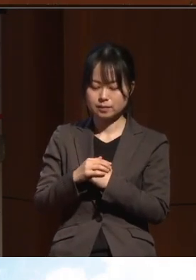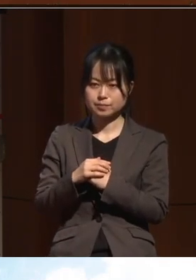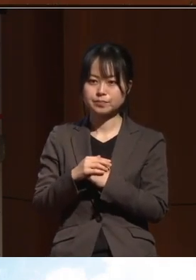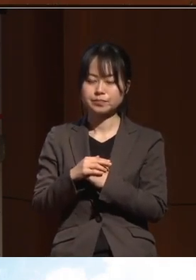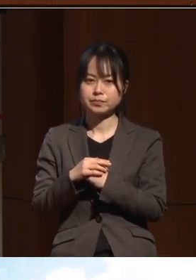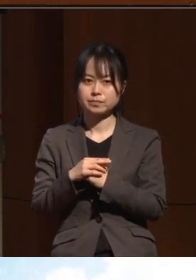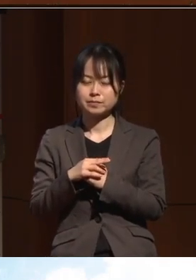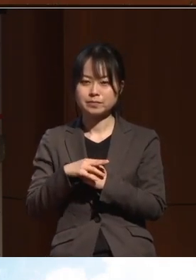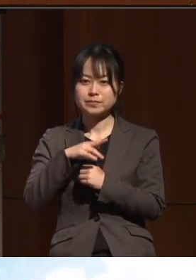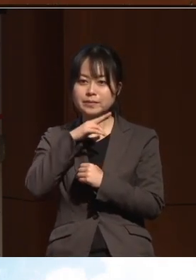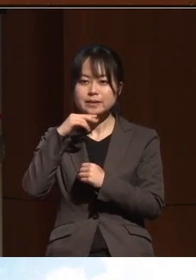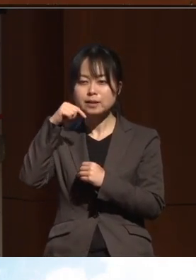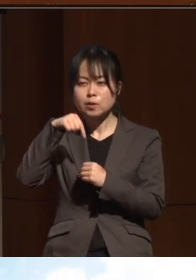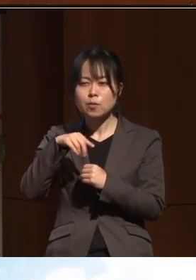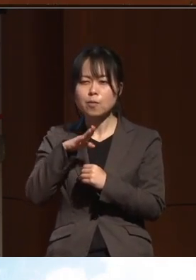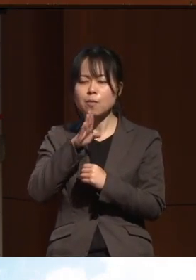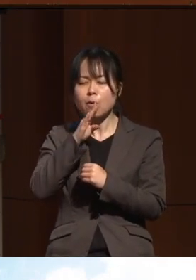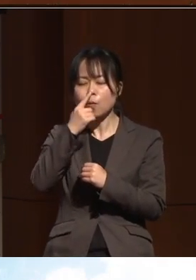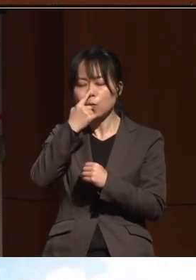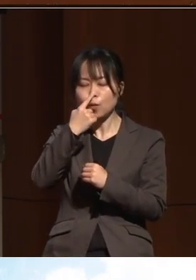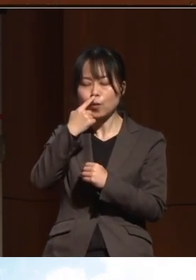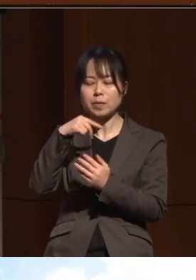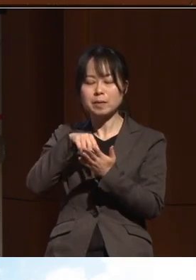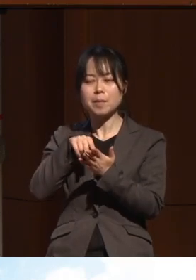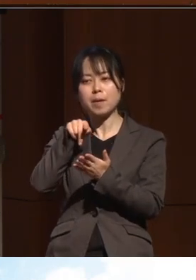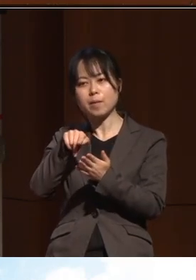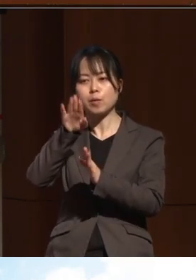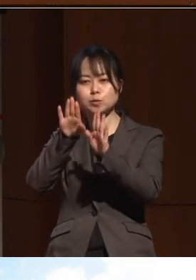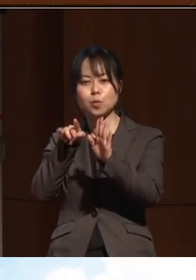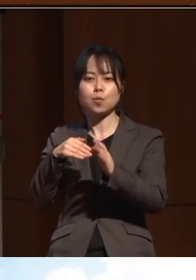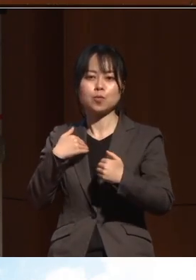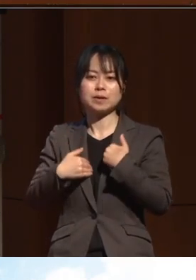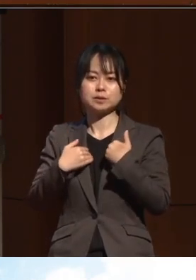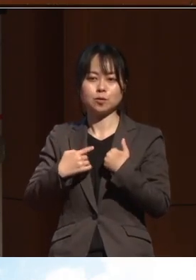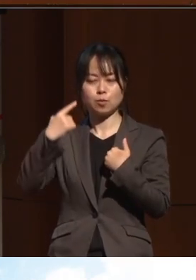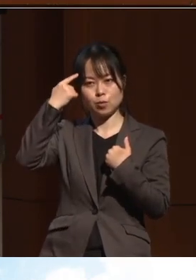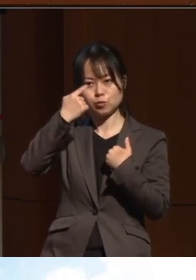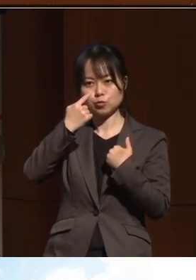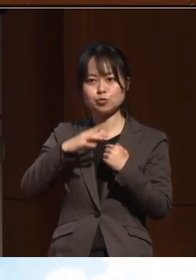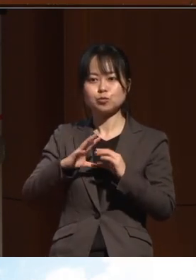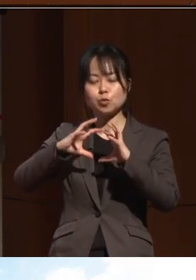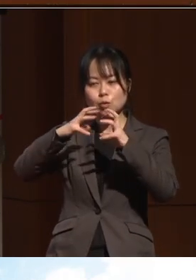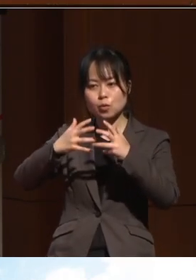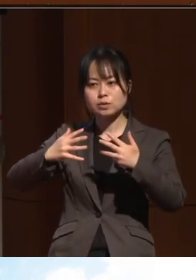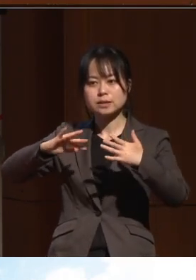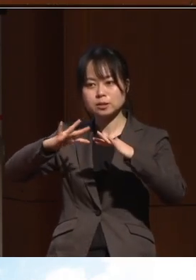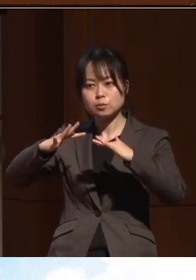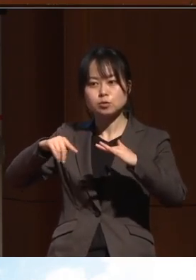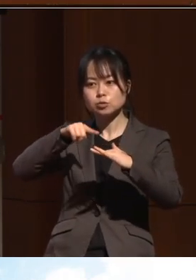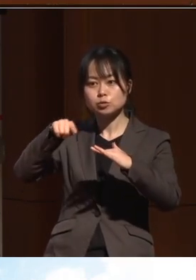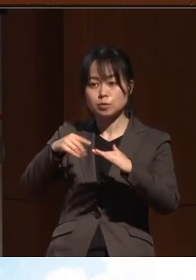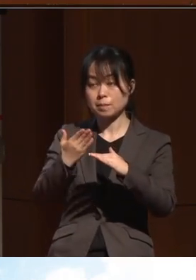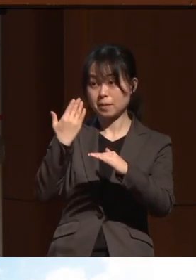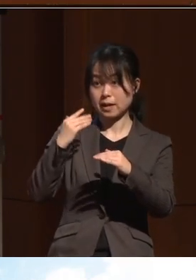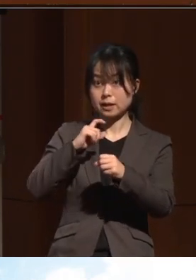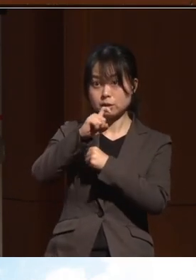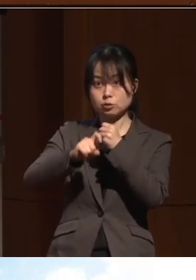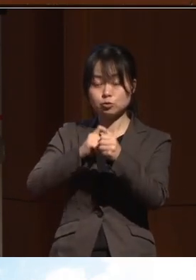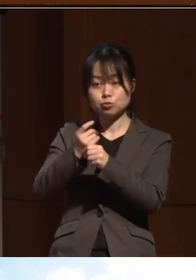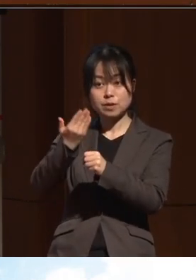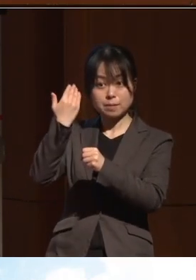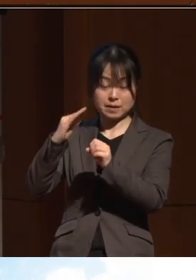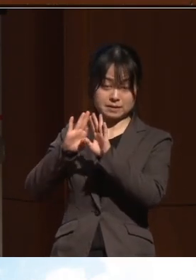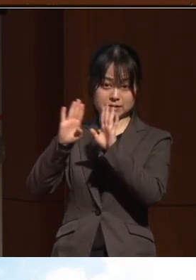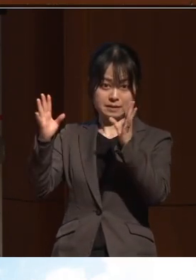delighted to be represented at the International Symposium of AMED back 10 years ago in 2015 by our then